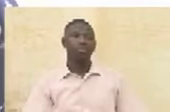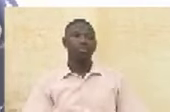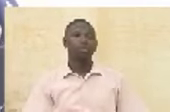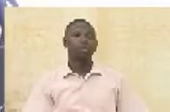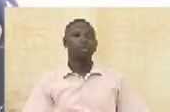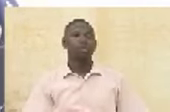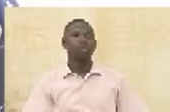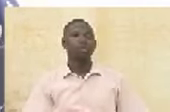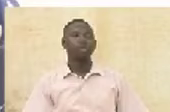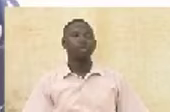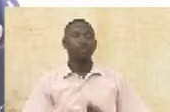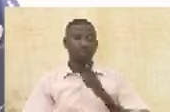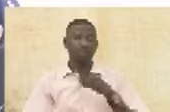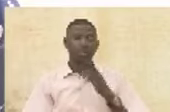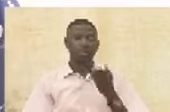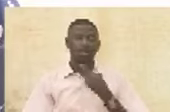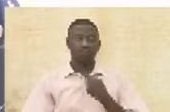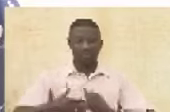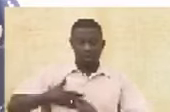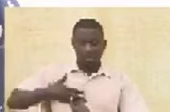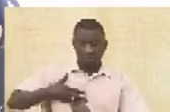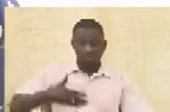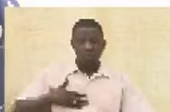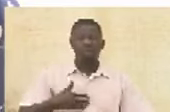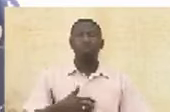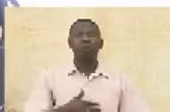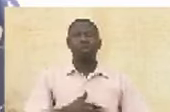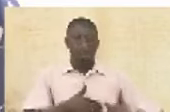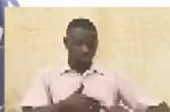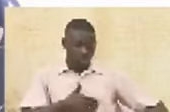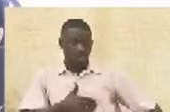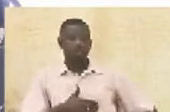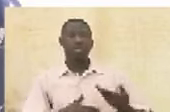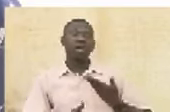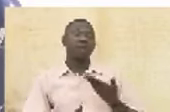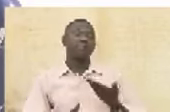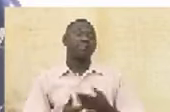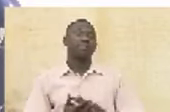that you had undergone an operation which had cost around